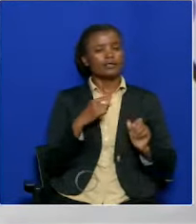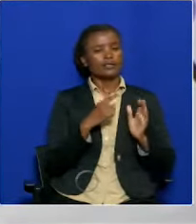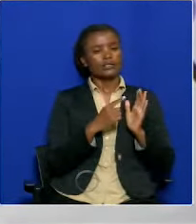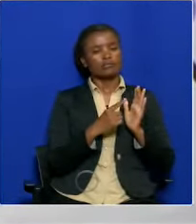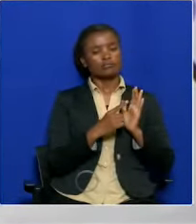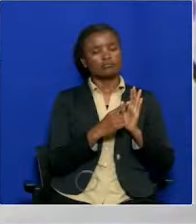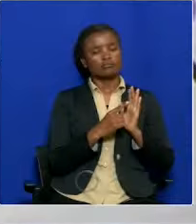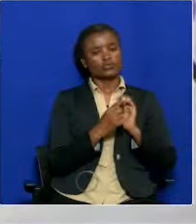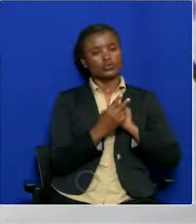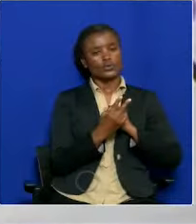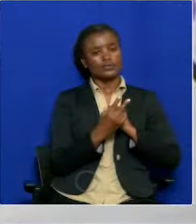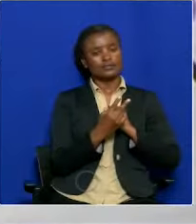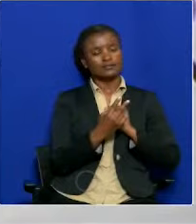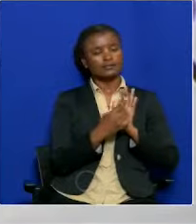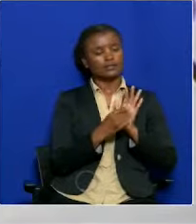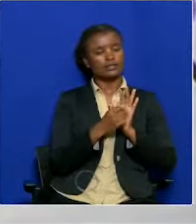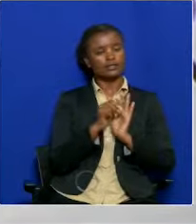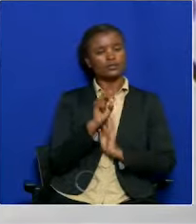December